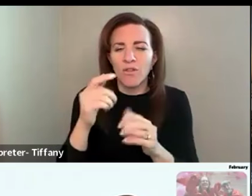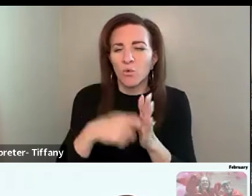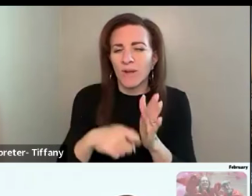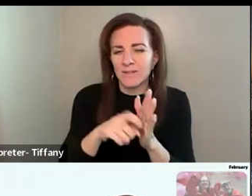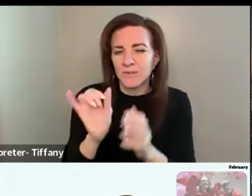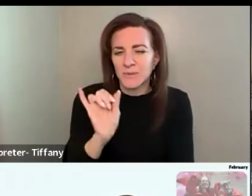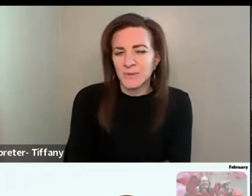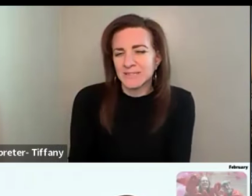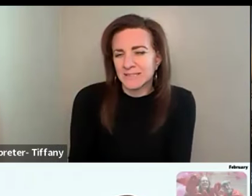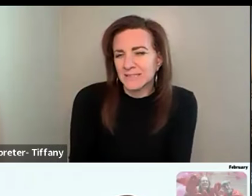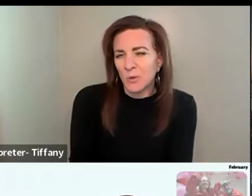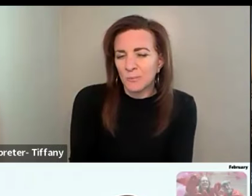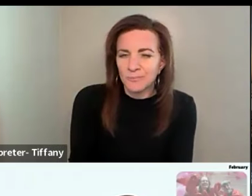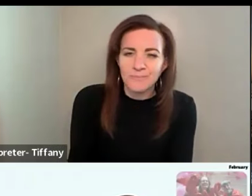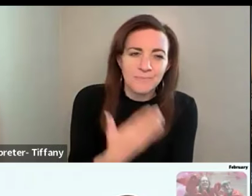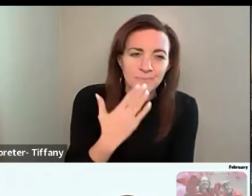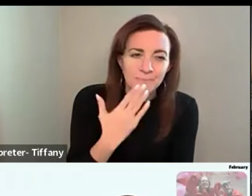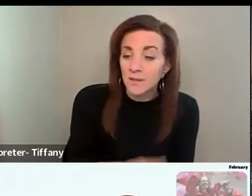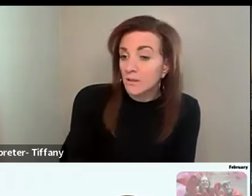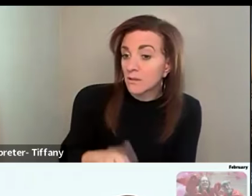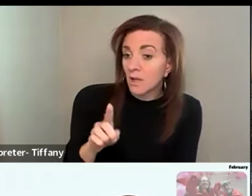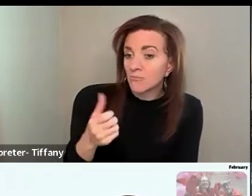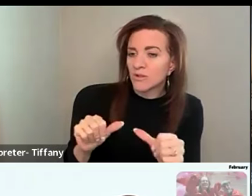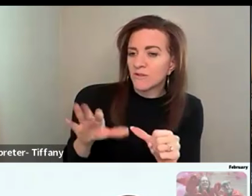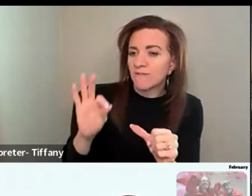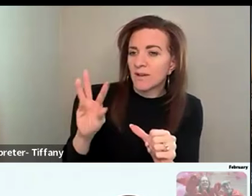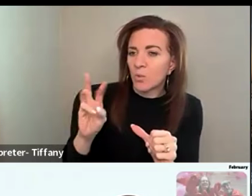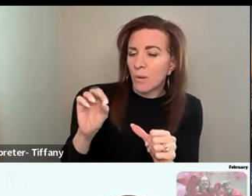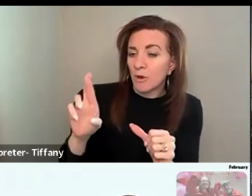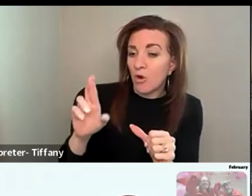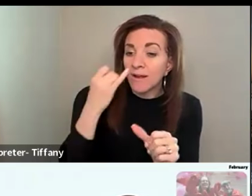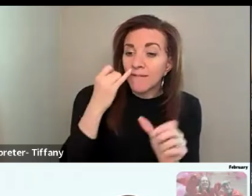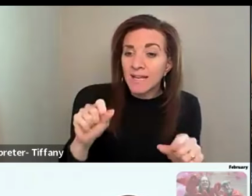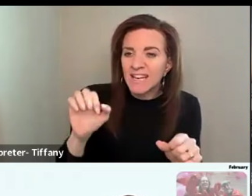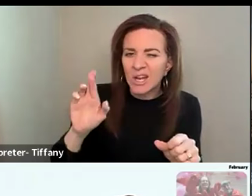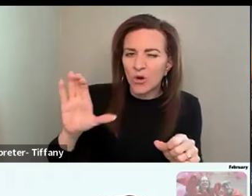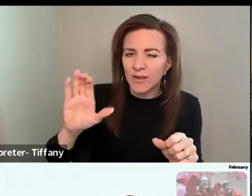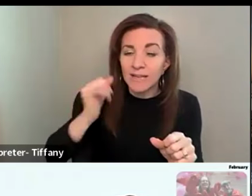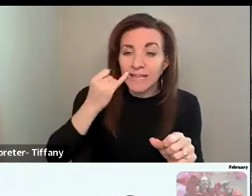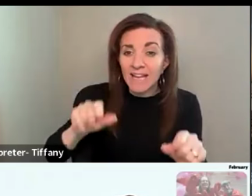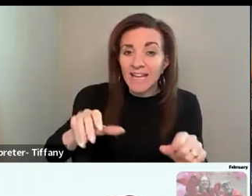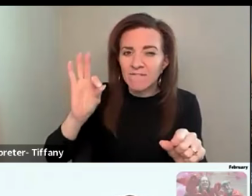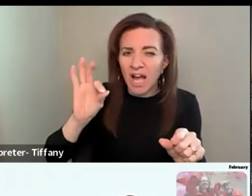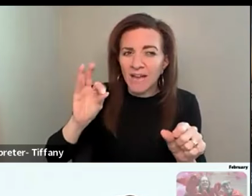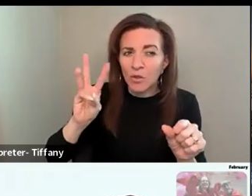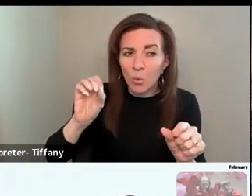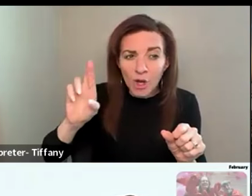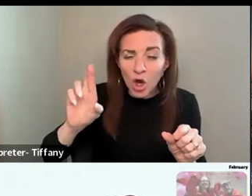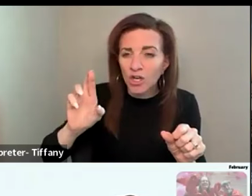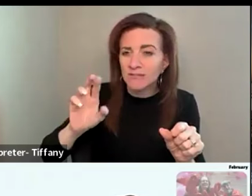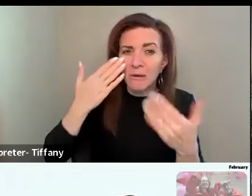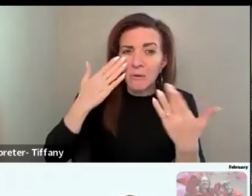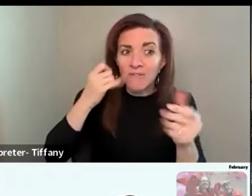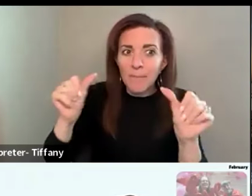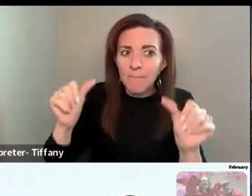So thank you very much for that. I'm trying to find the webinar. If I can find I don't know that they posted it, but sometimes